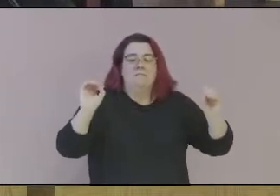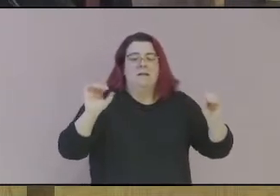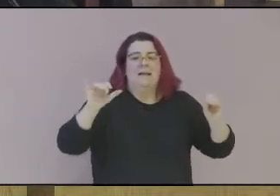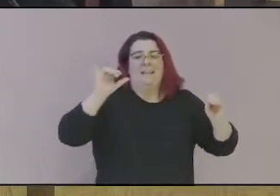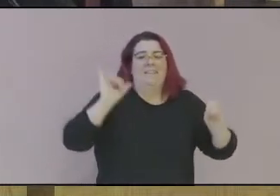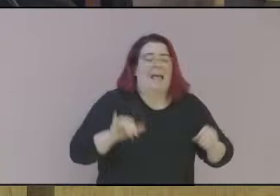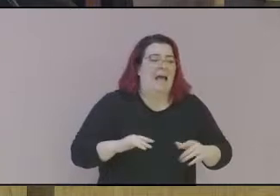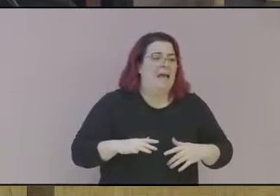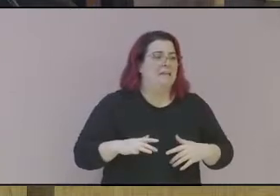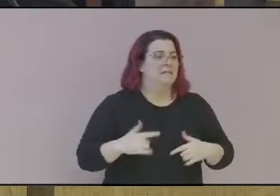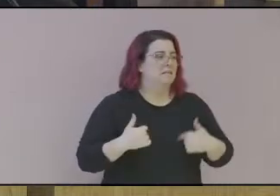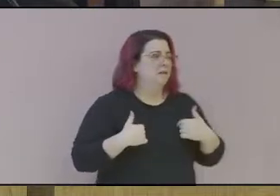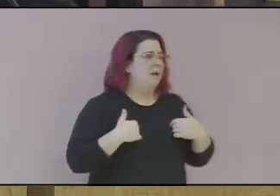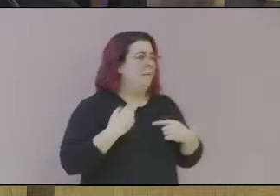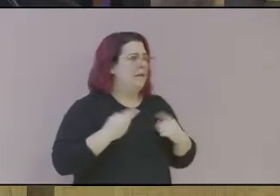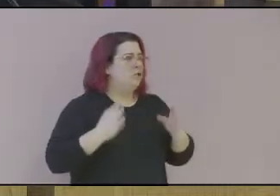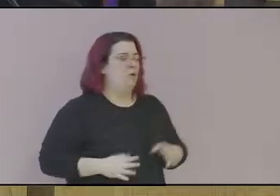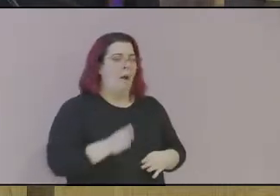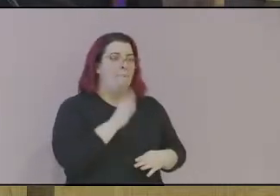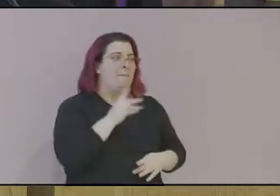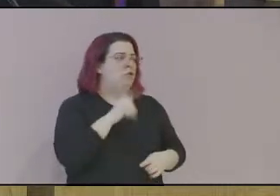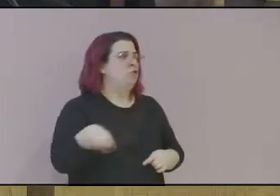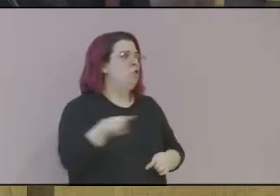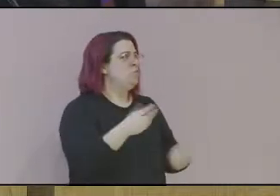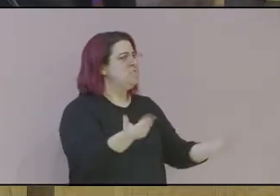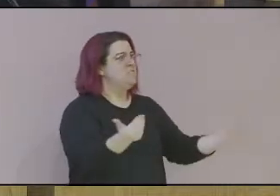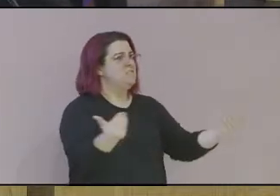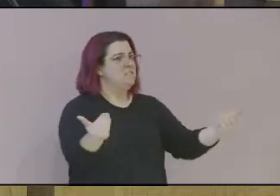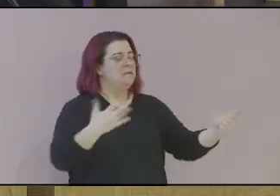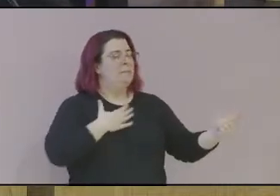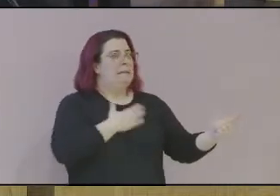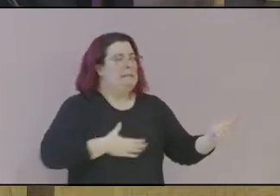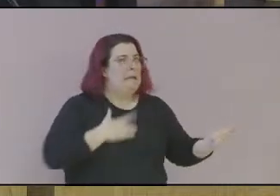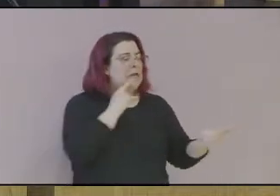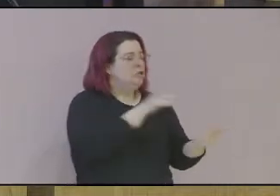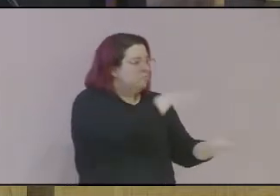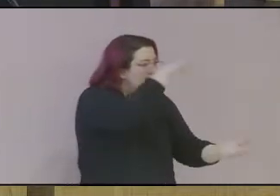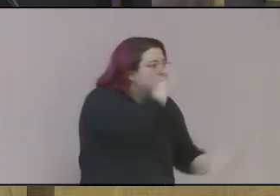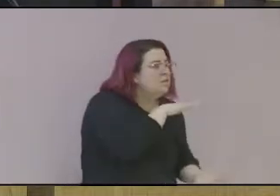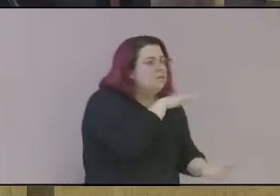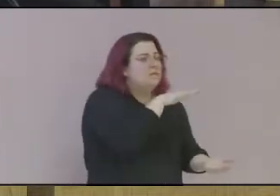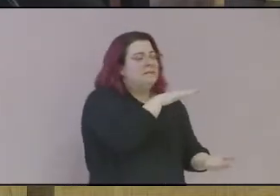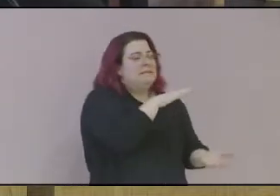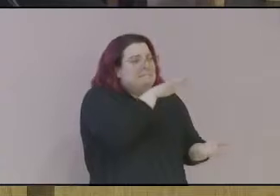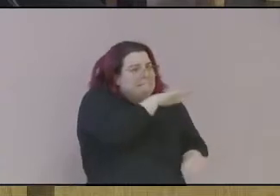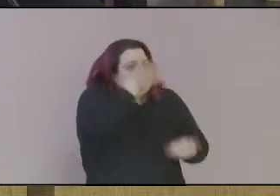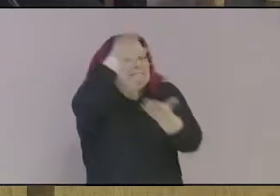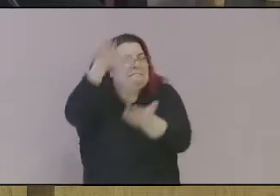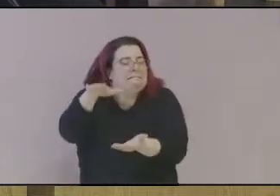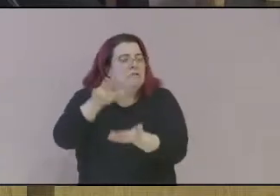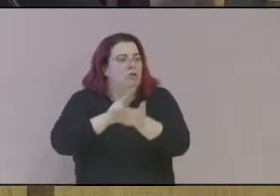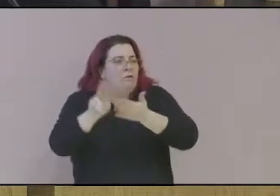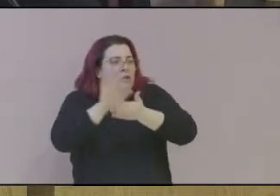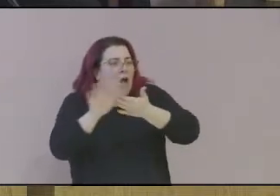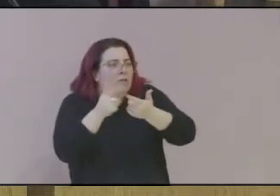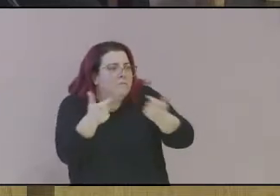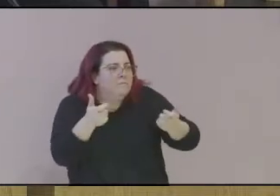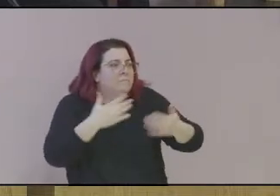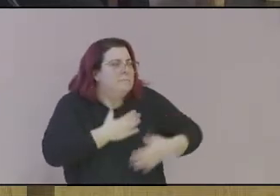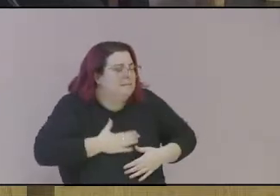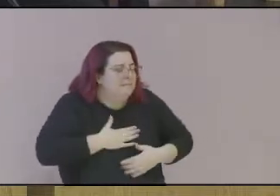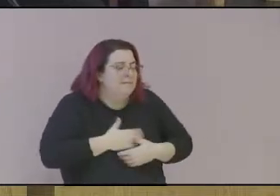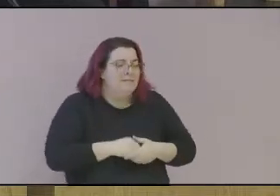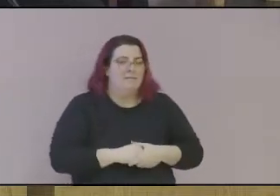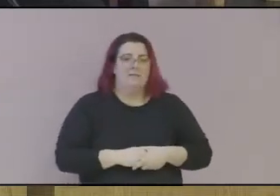to all of you, please preserve your manuscript collections or relatives' manuscript collections, because it's very hard to tell. I wanted to know what